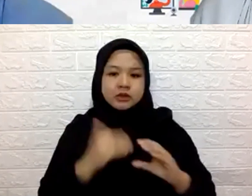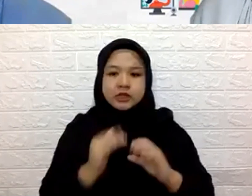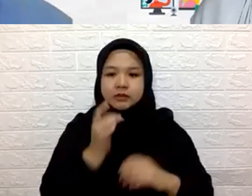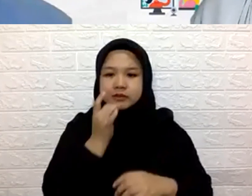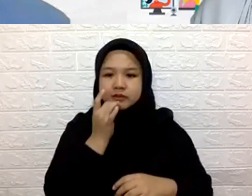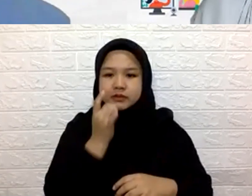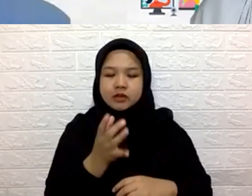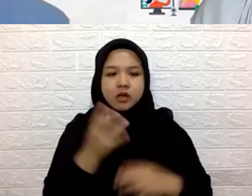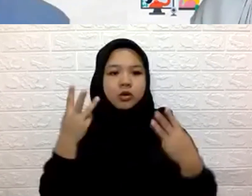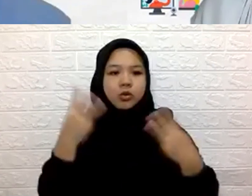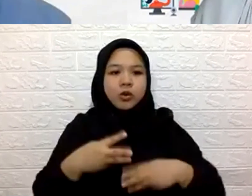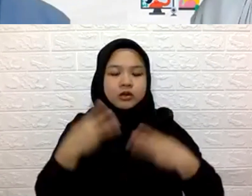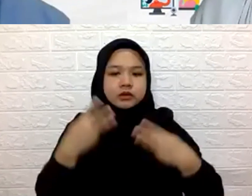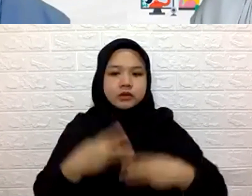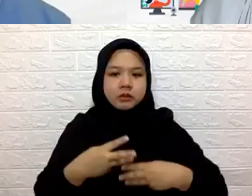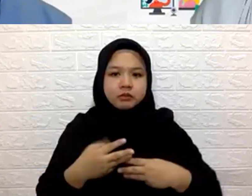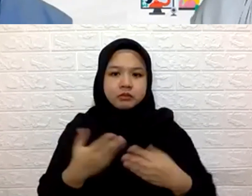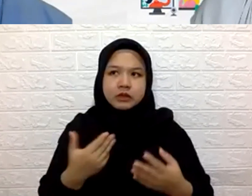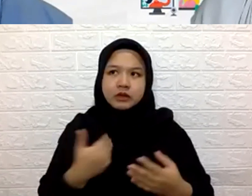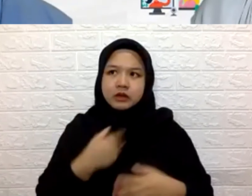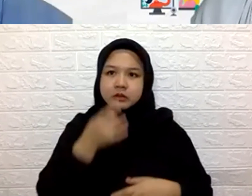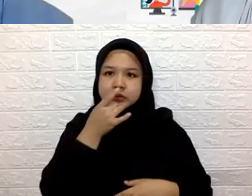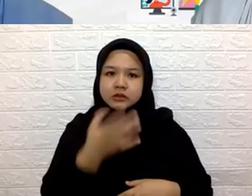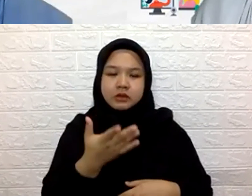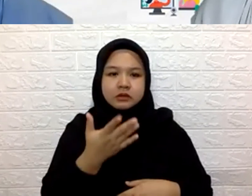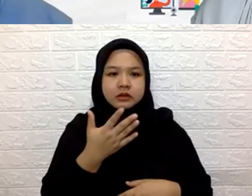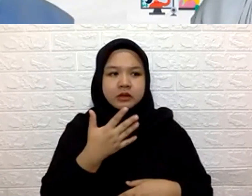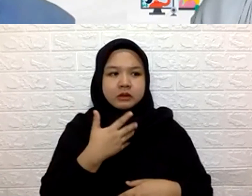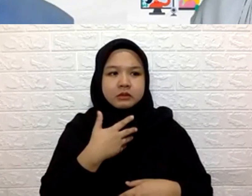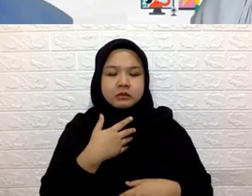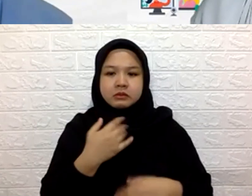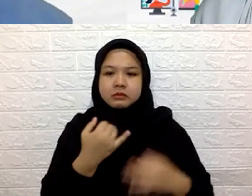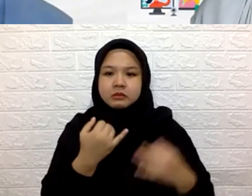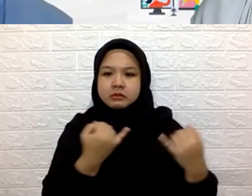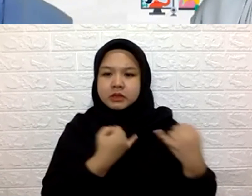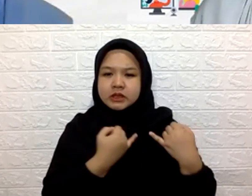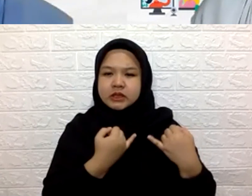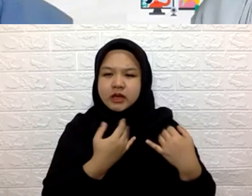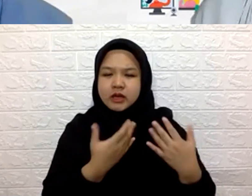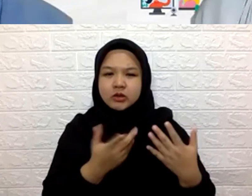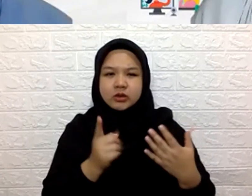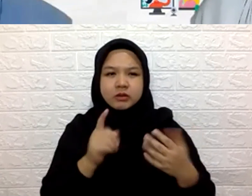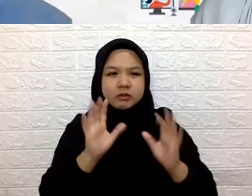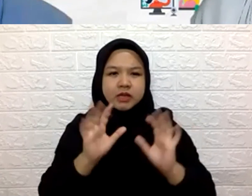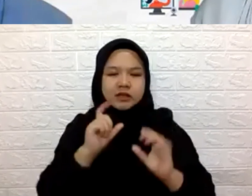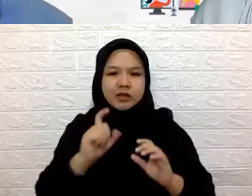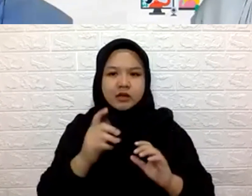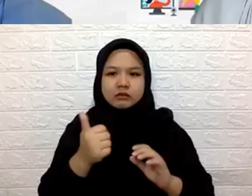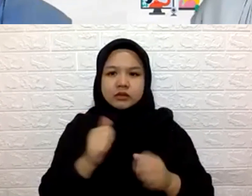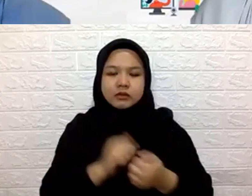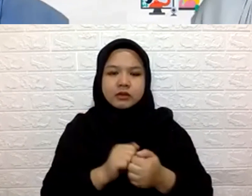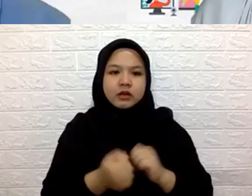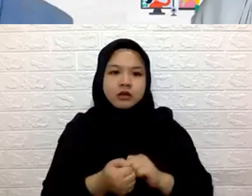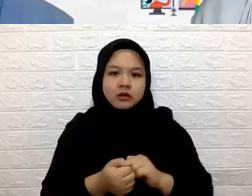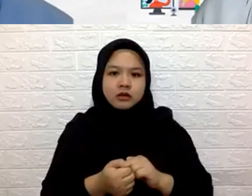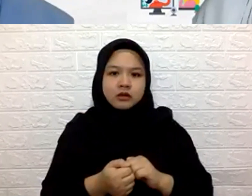insulting messages. There are lots of ways in which there can be a problem. And I've been involved in several cases,